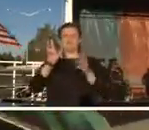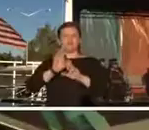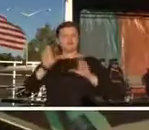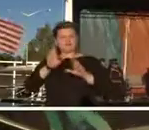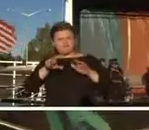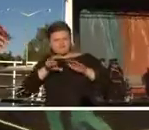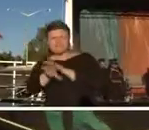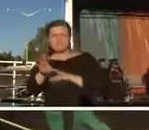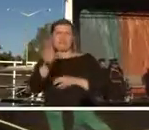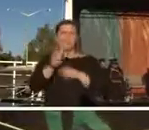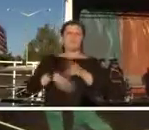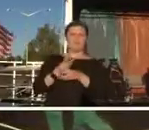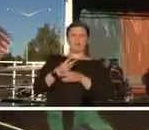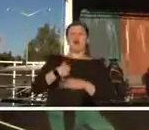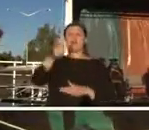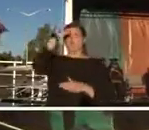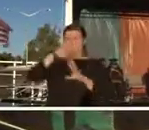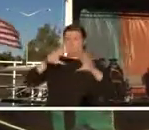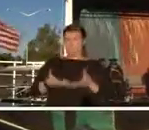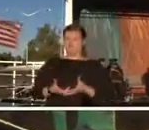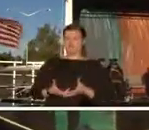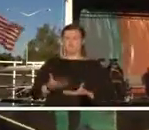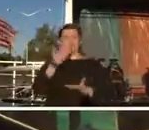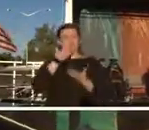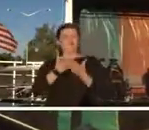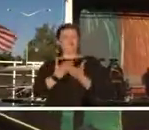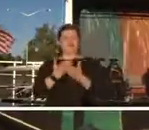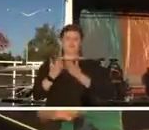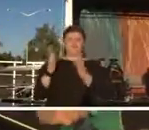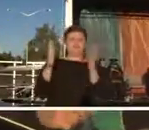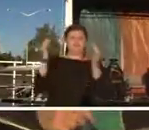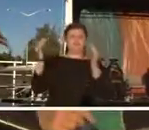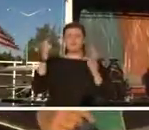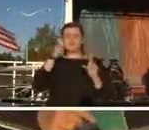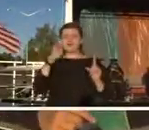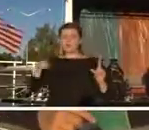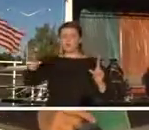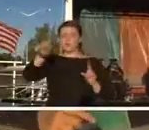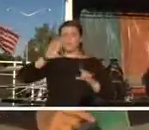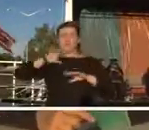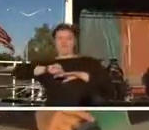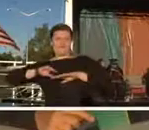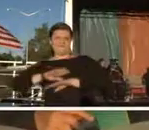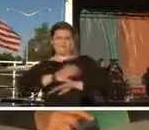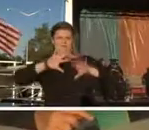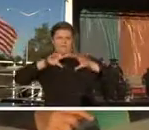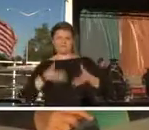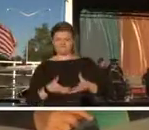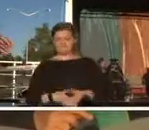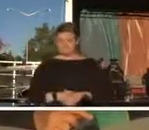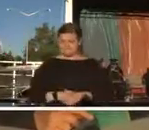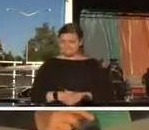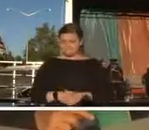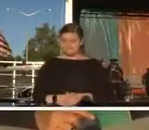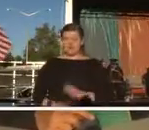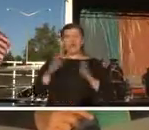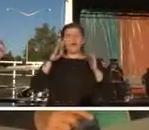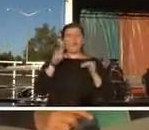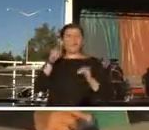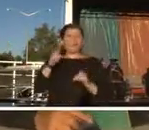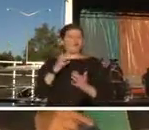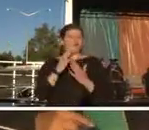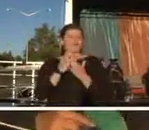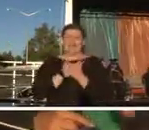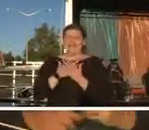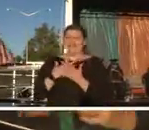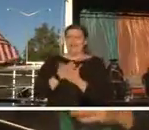hands because you're prepared to shape it. I hope you all have a chance to rest and catch your breath this summer. You deserve